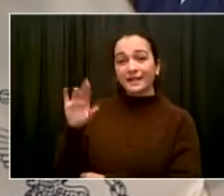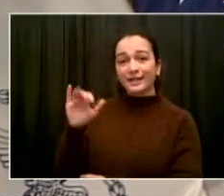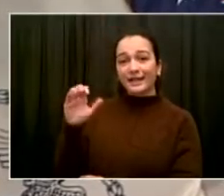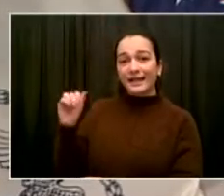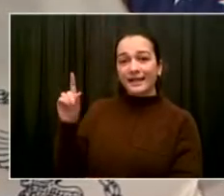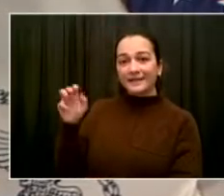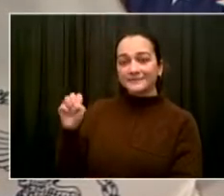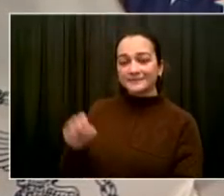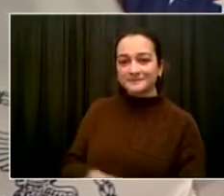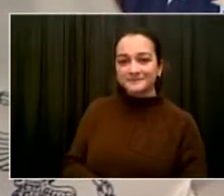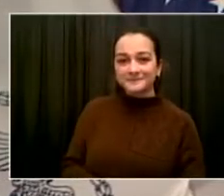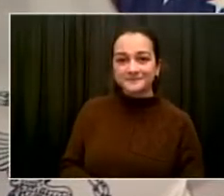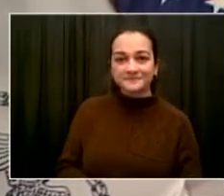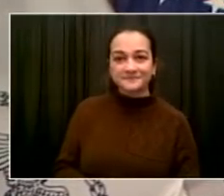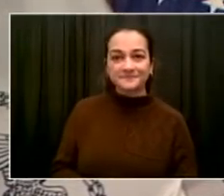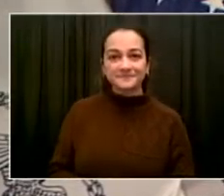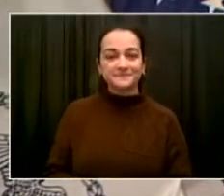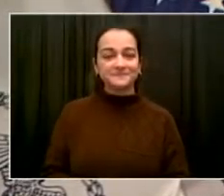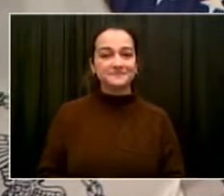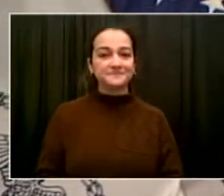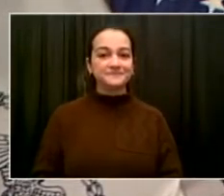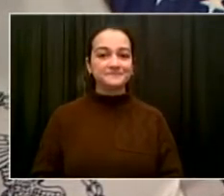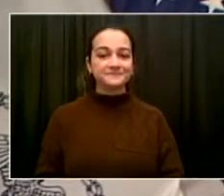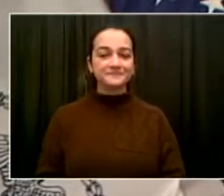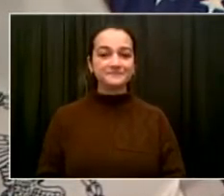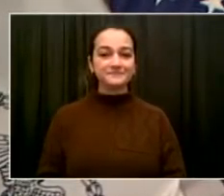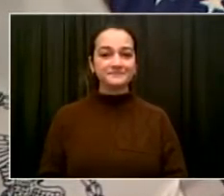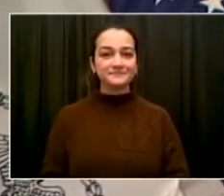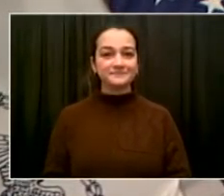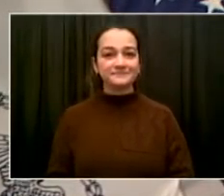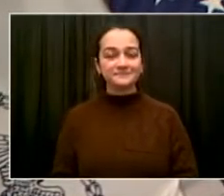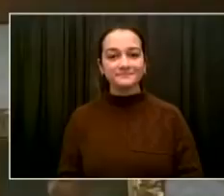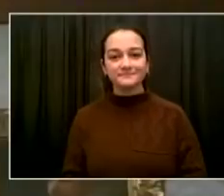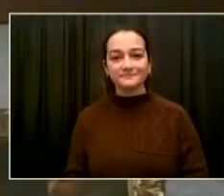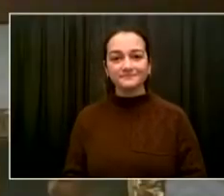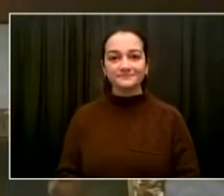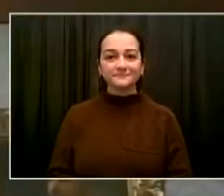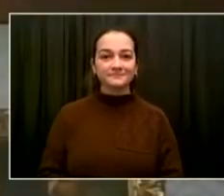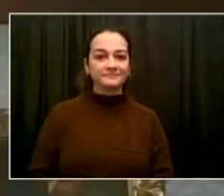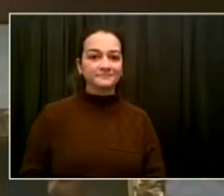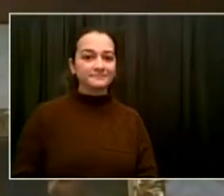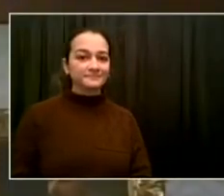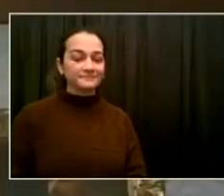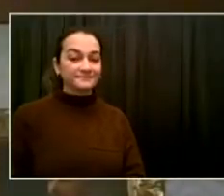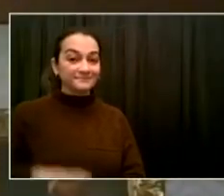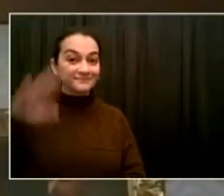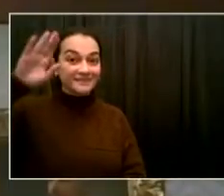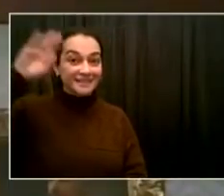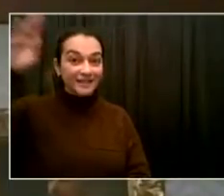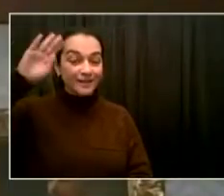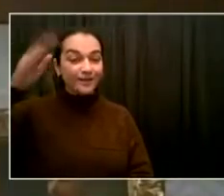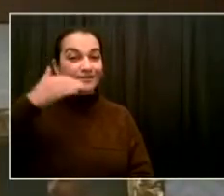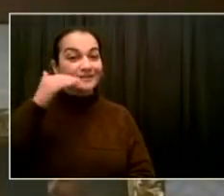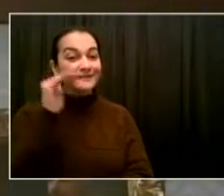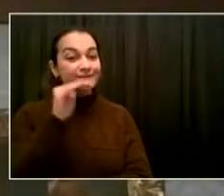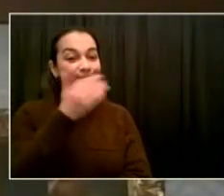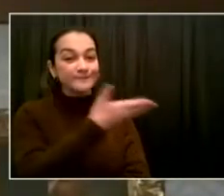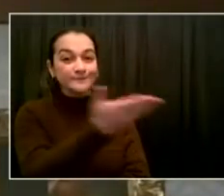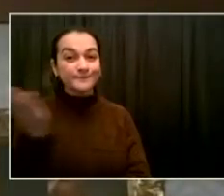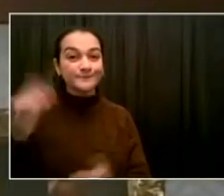Good afternoon, New Yorkers. And really, Mayor, I want to thank you just personally, how you